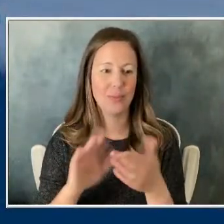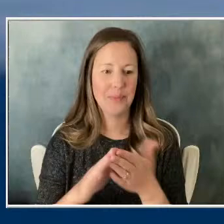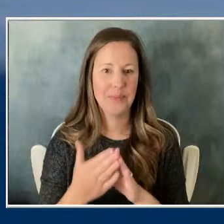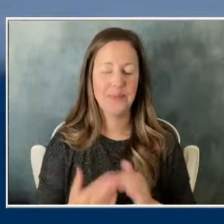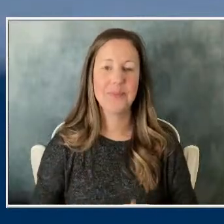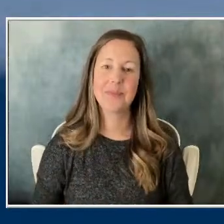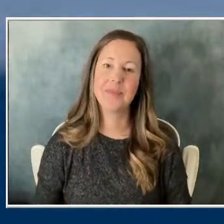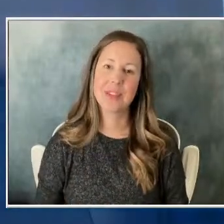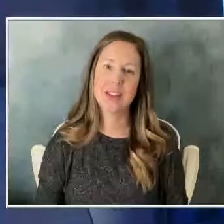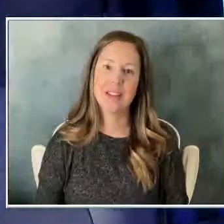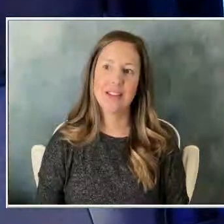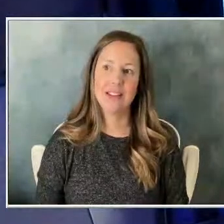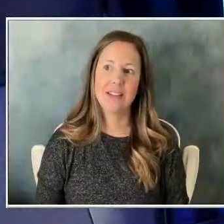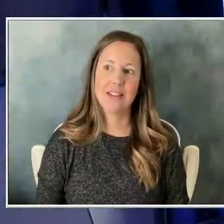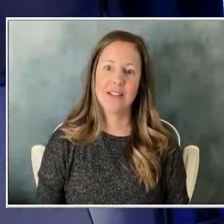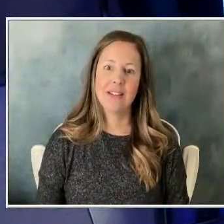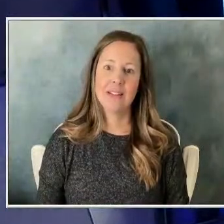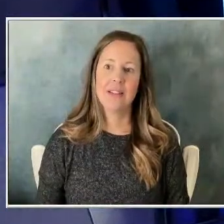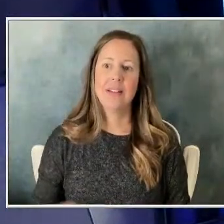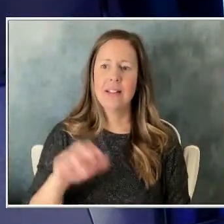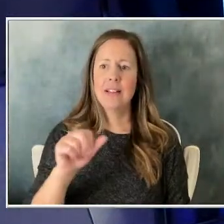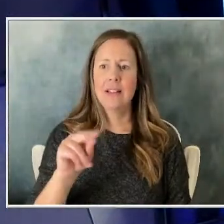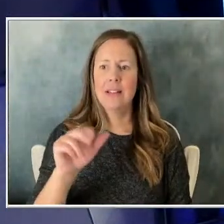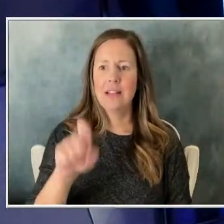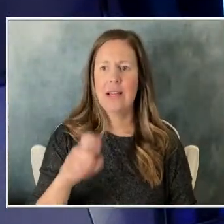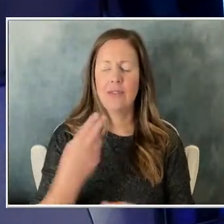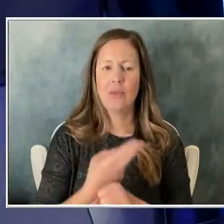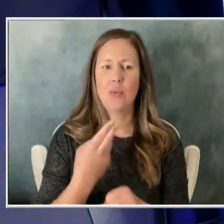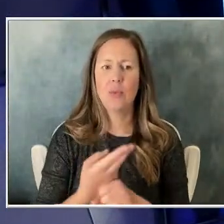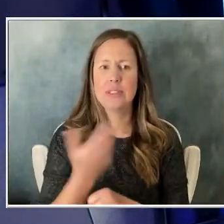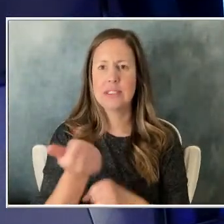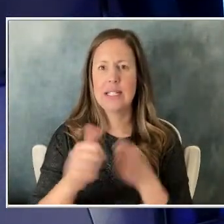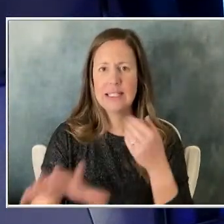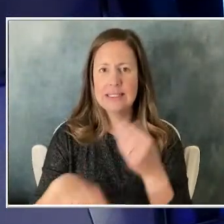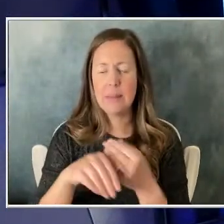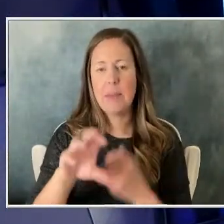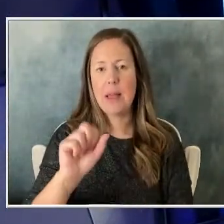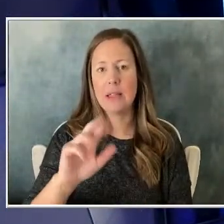to know, does Anna have to take supplements to ensure that she's getting the right